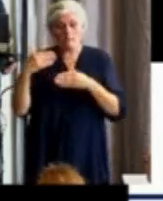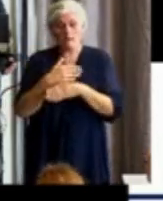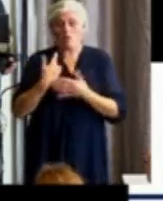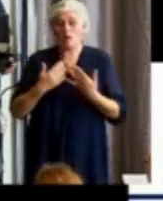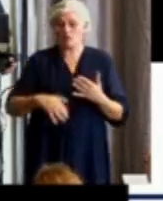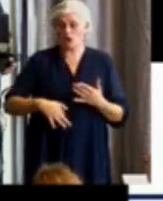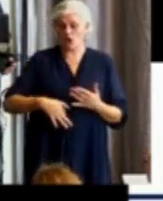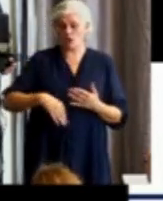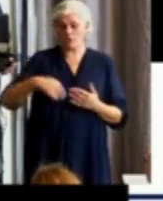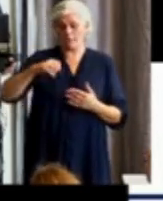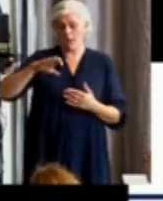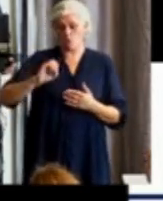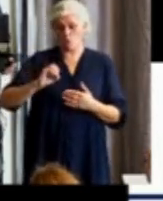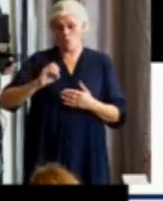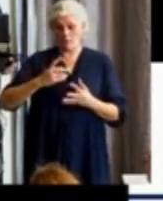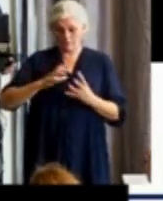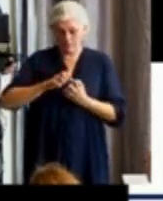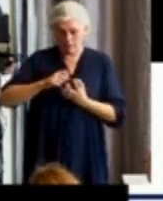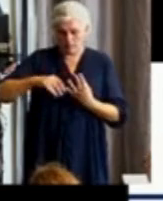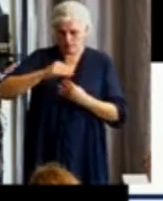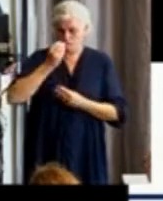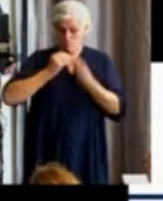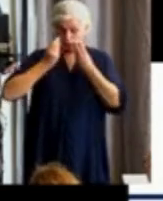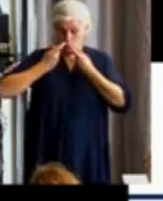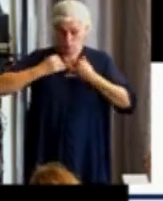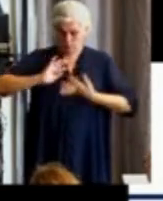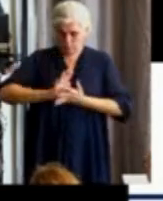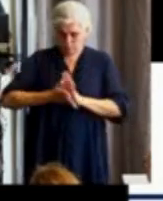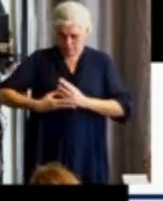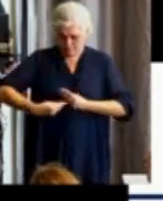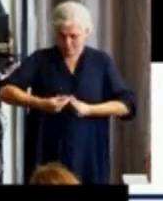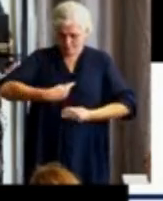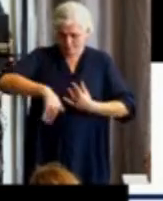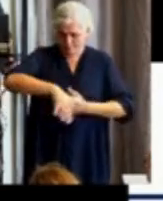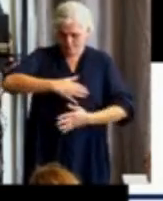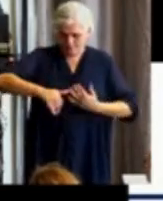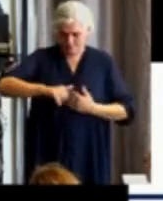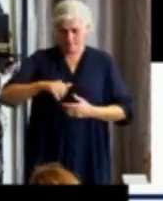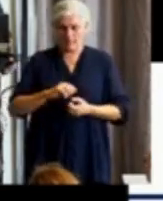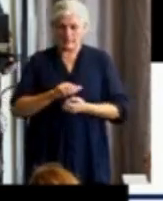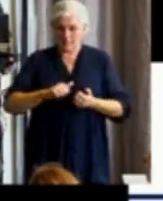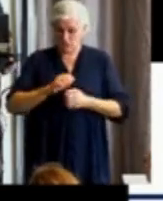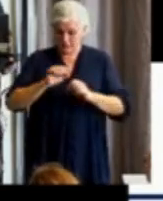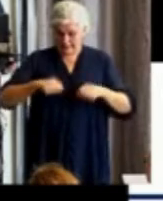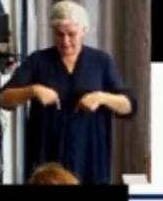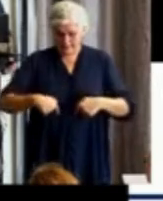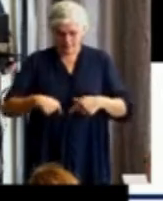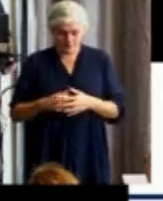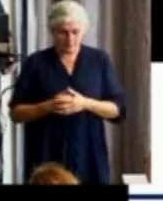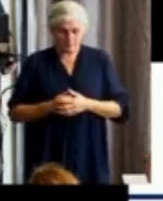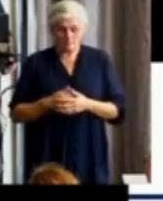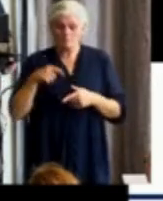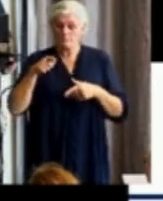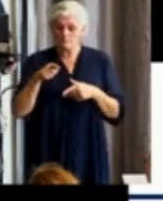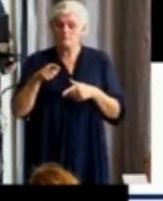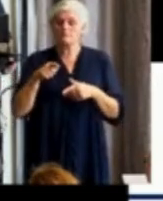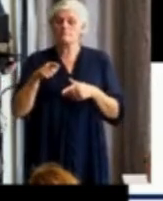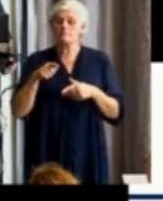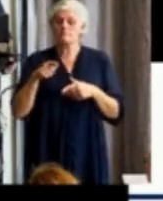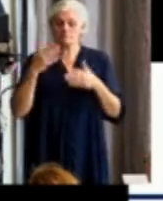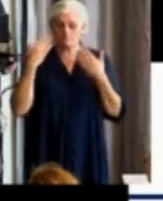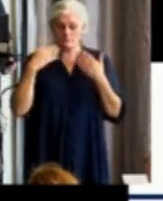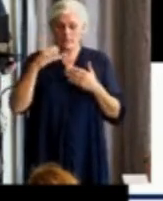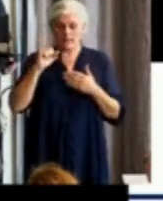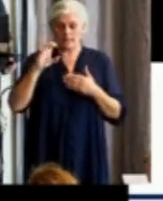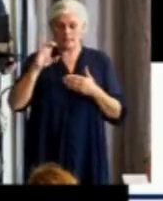microbiome happily munching down on all the food that you've sent it into your digestive system. These short-chain fatty acids can then